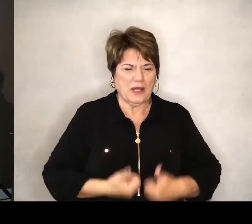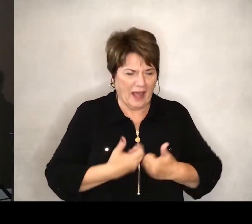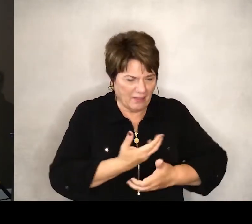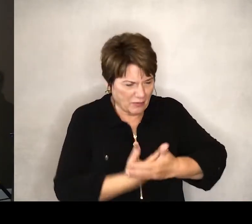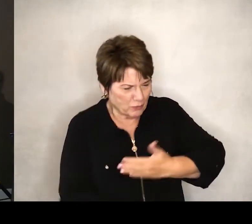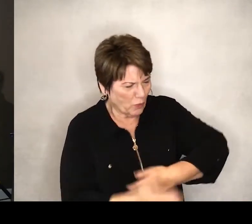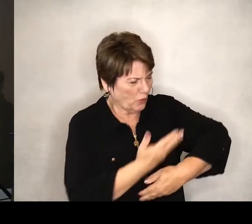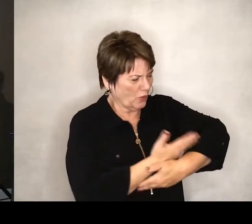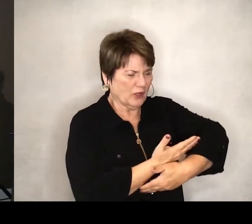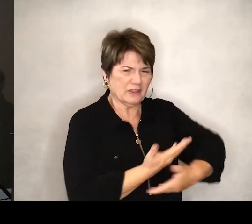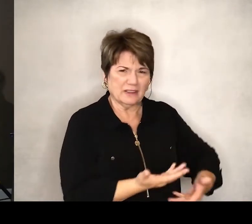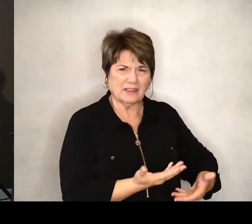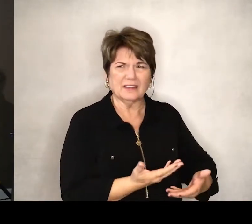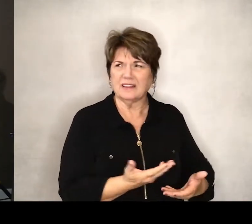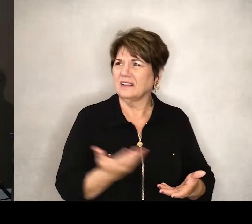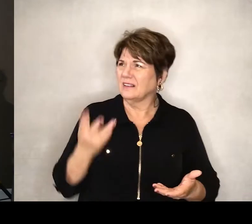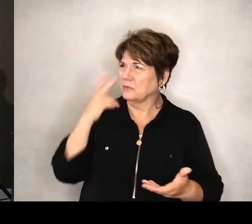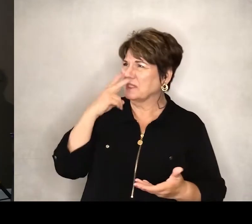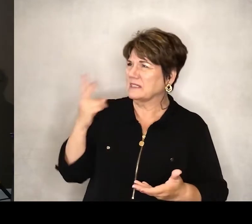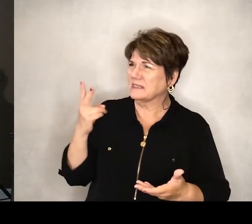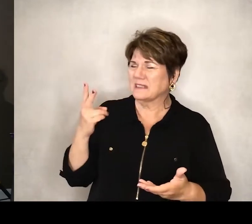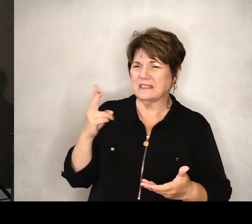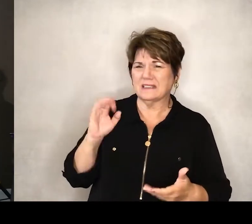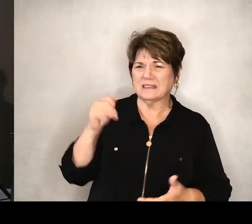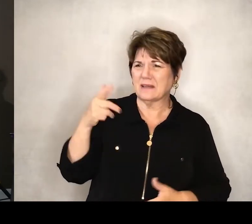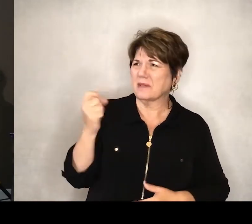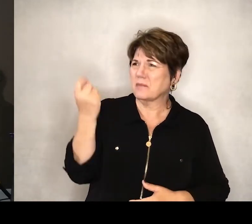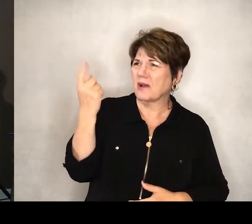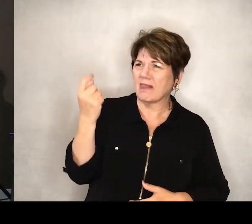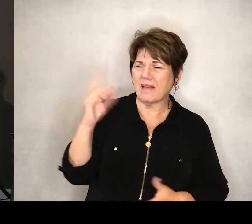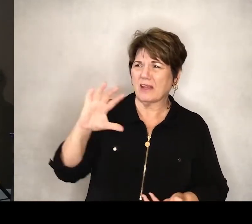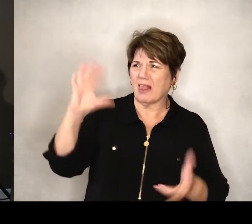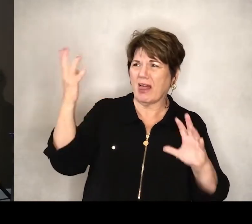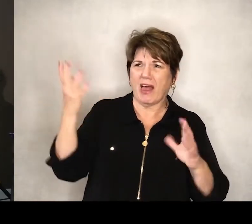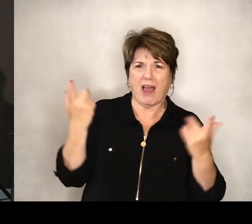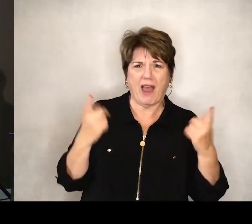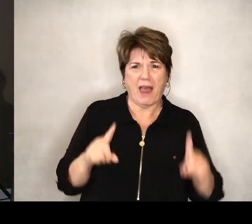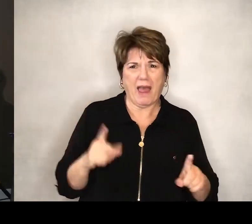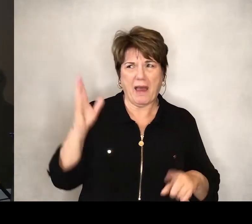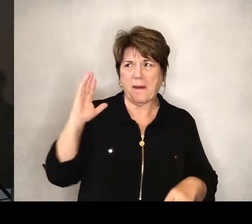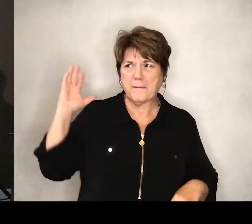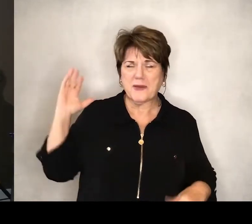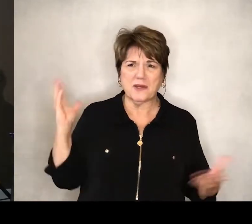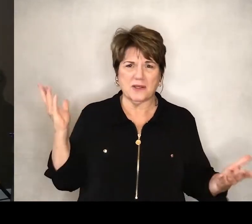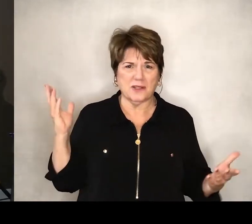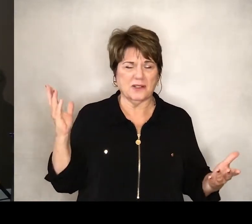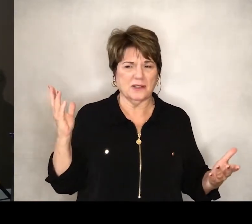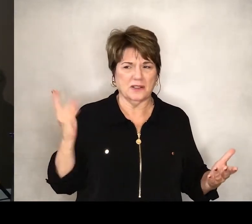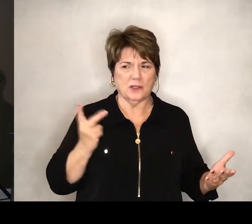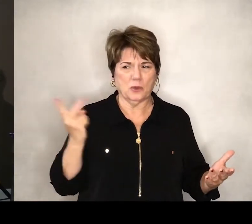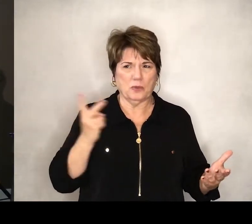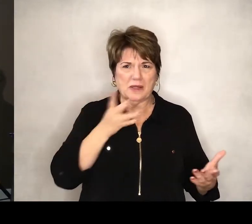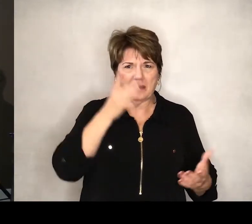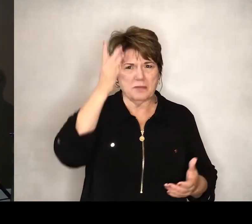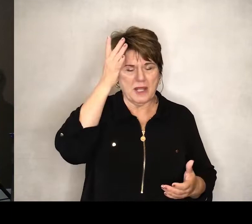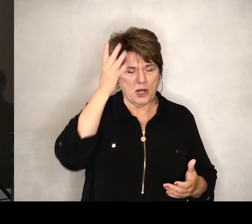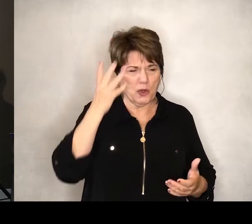into the world in the way it is? And we struggled.